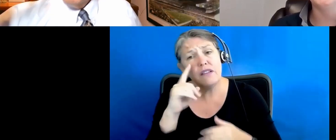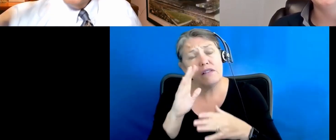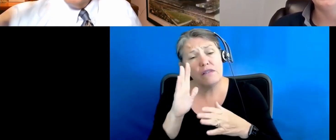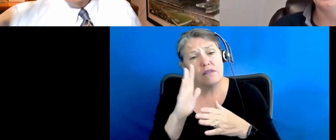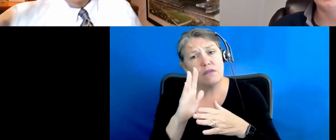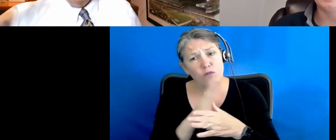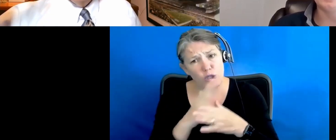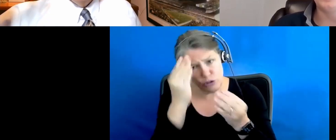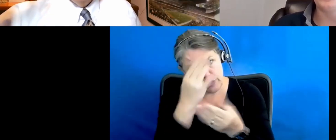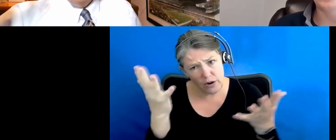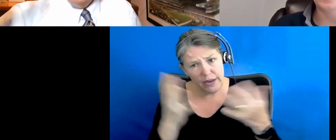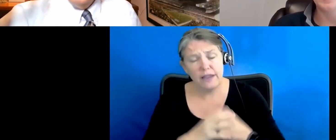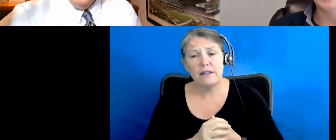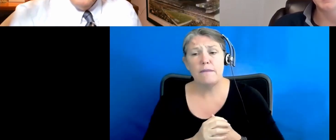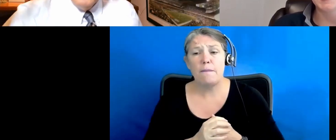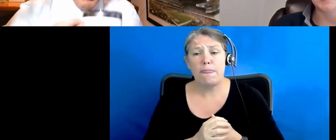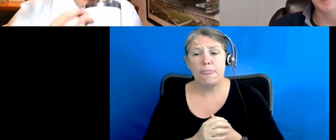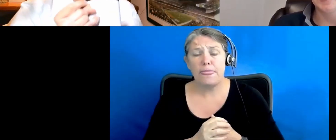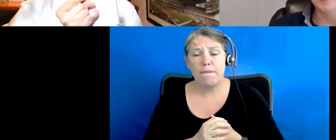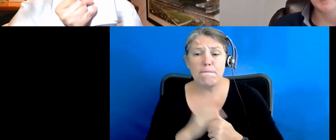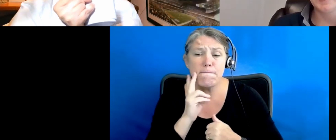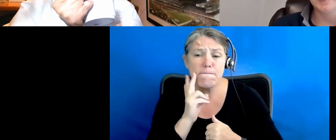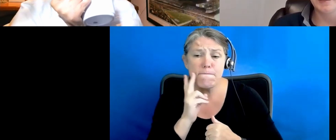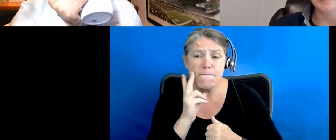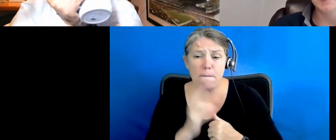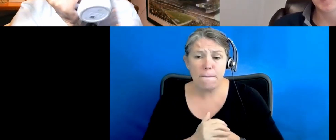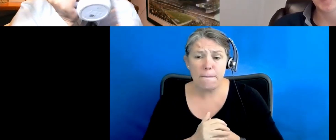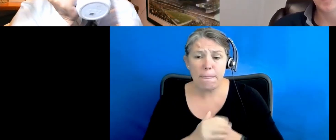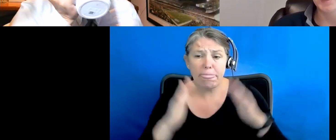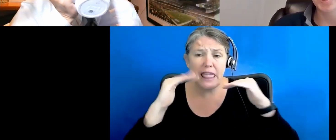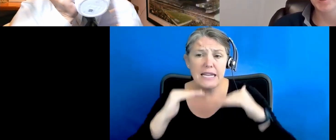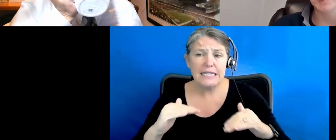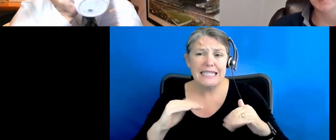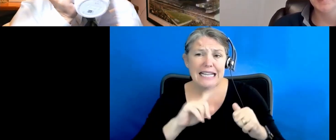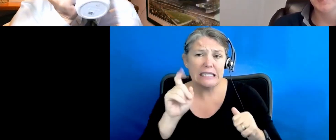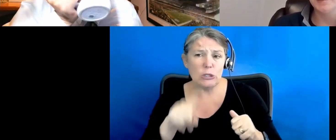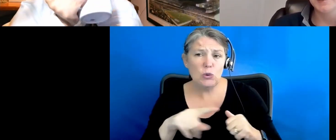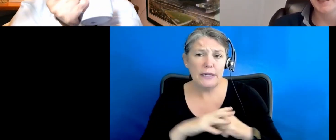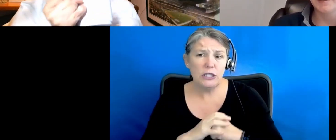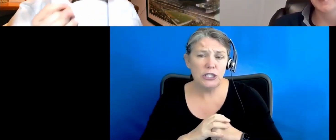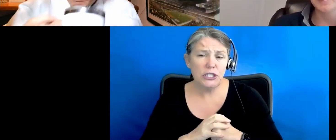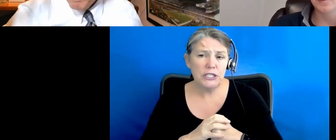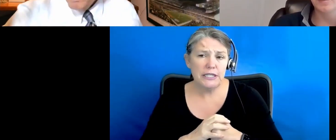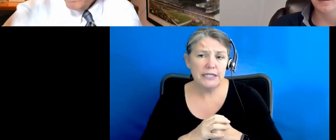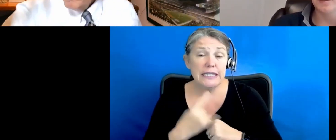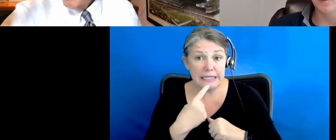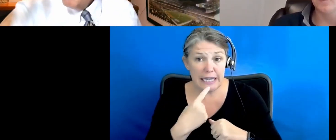that. Let's see. The next question